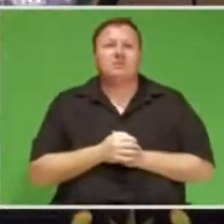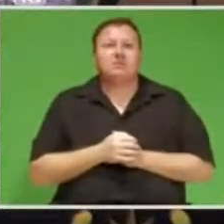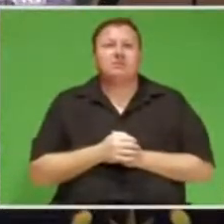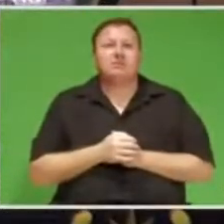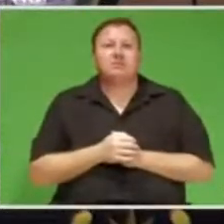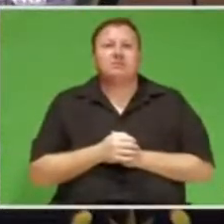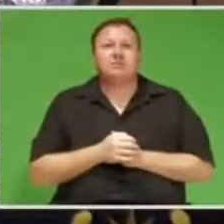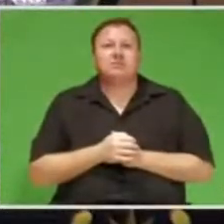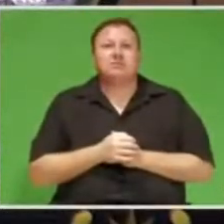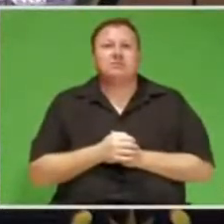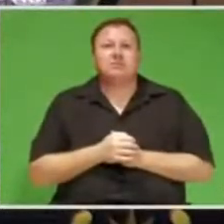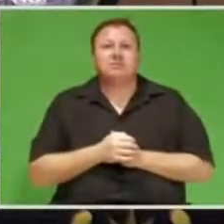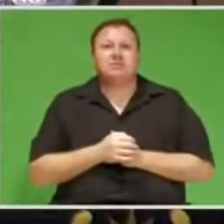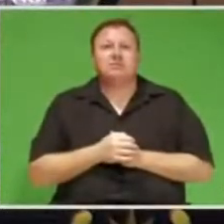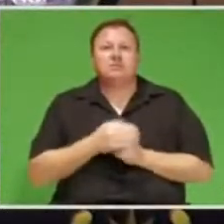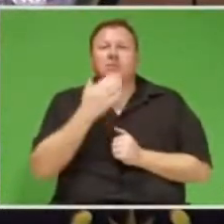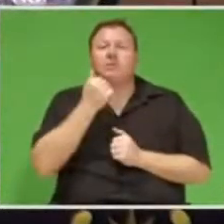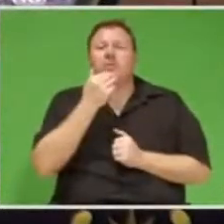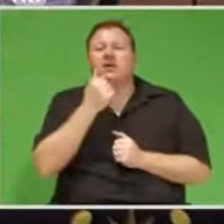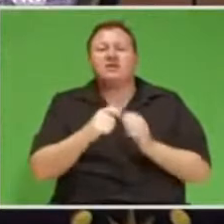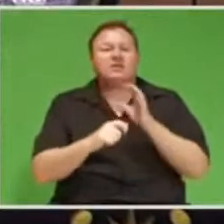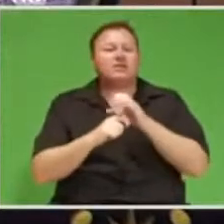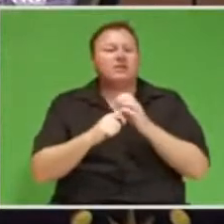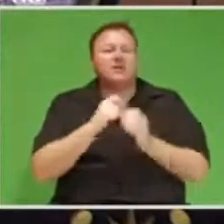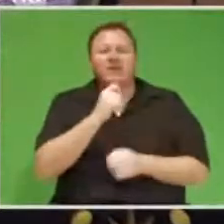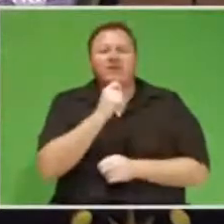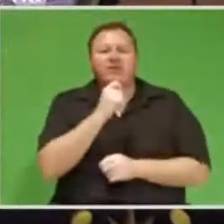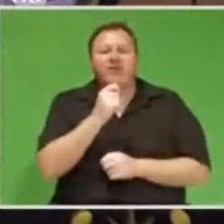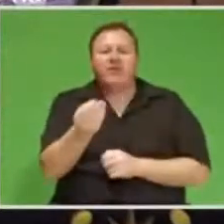Will you put the mics, Honorable